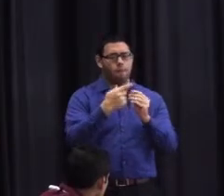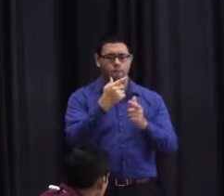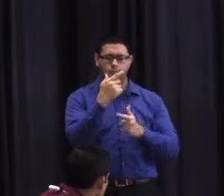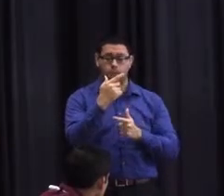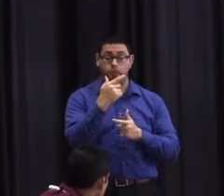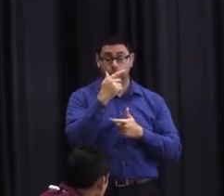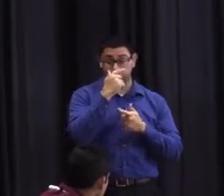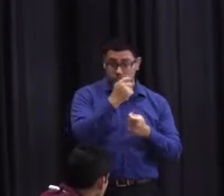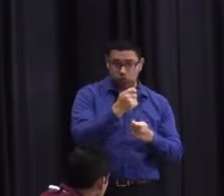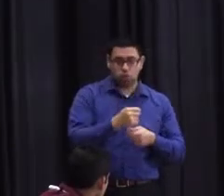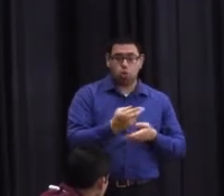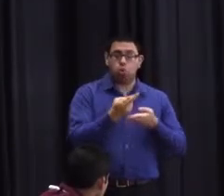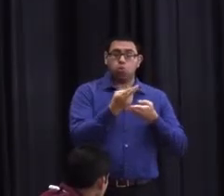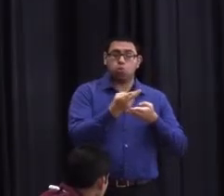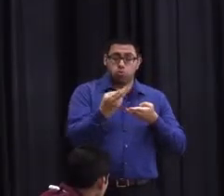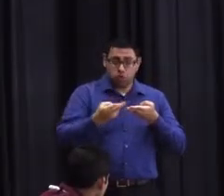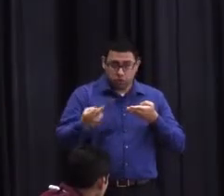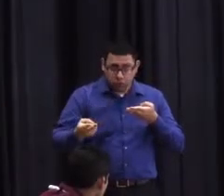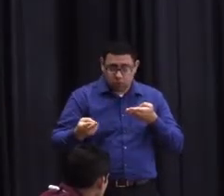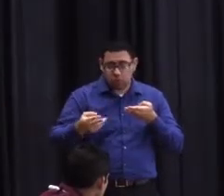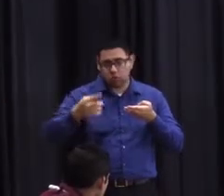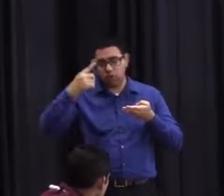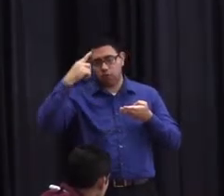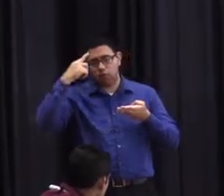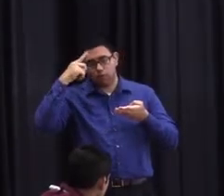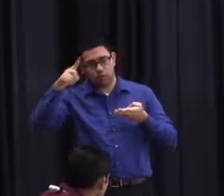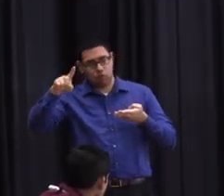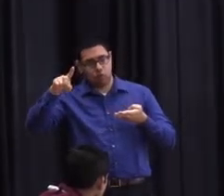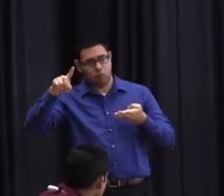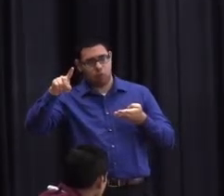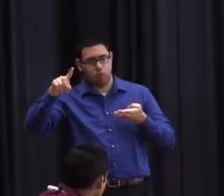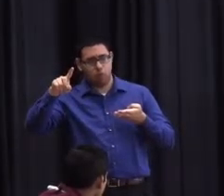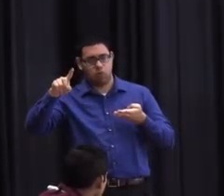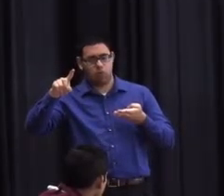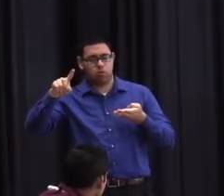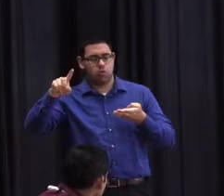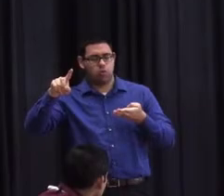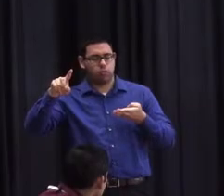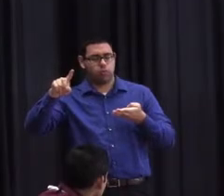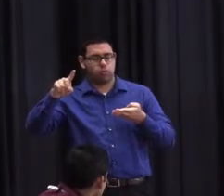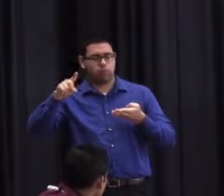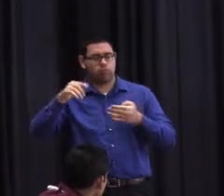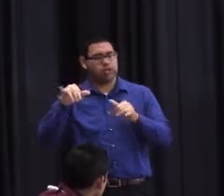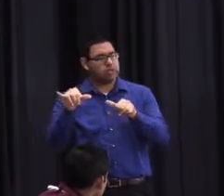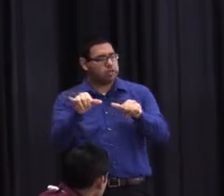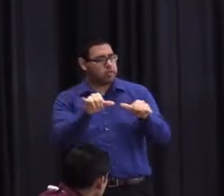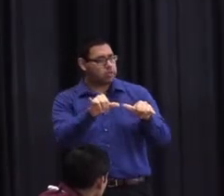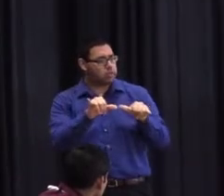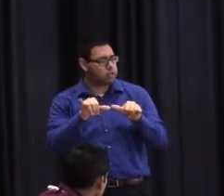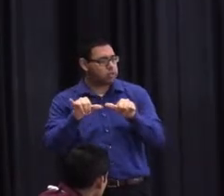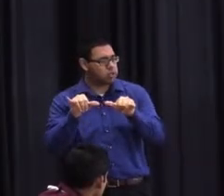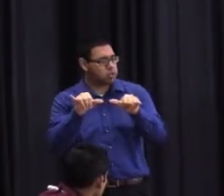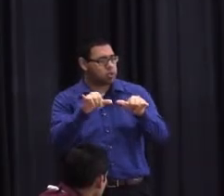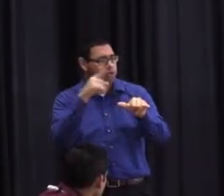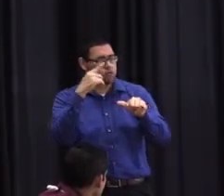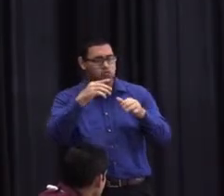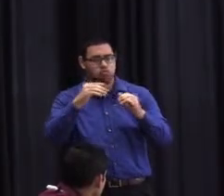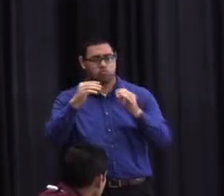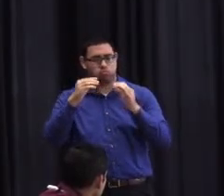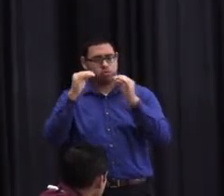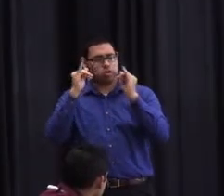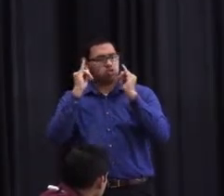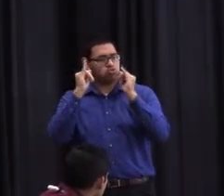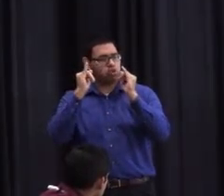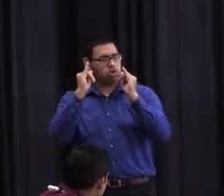interestingly enough, resources for for the standards for instructional design